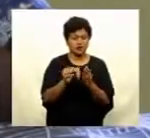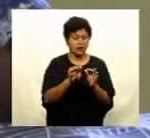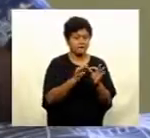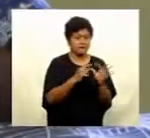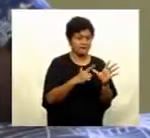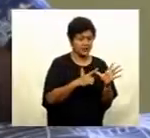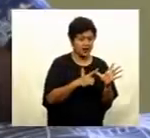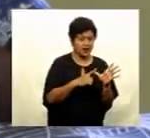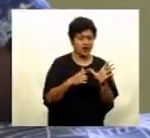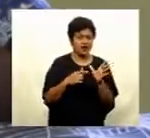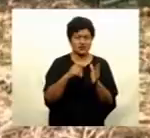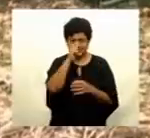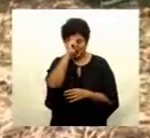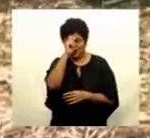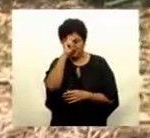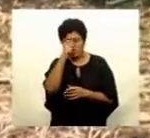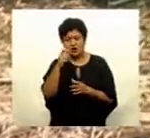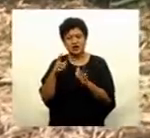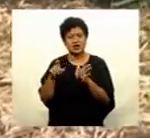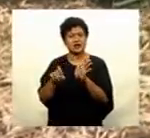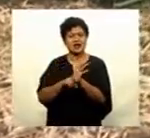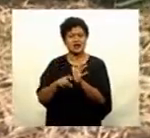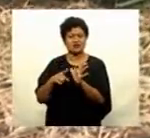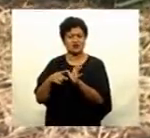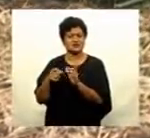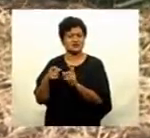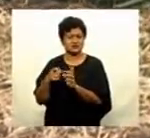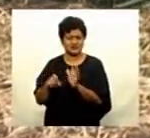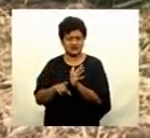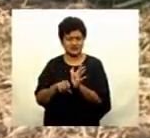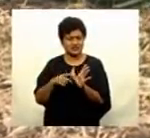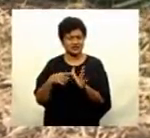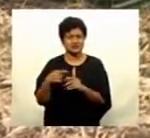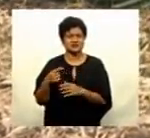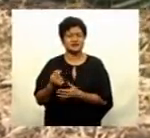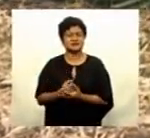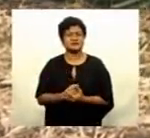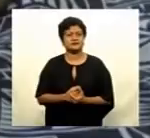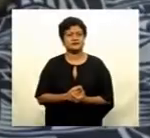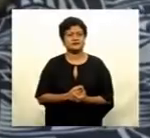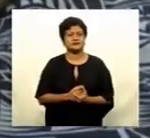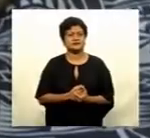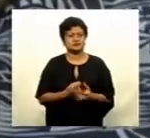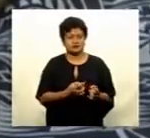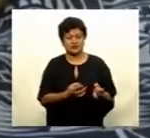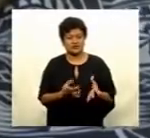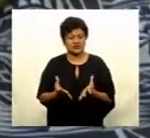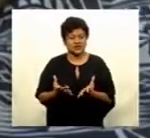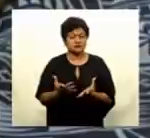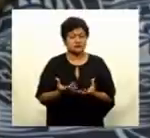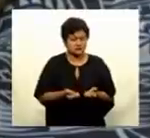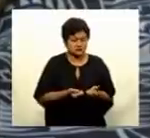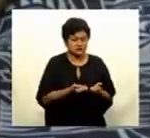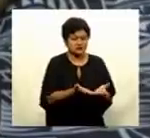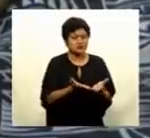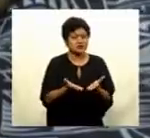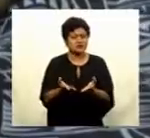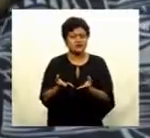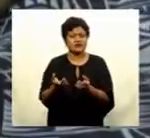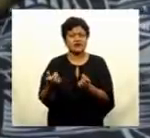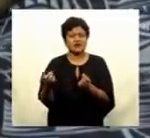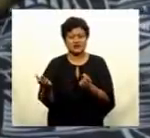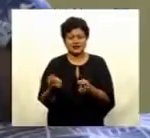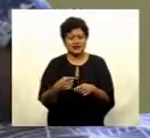and Reki-Reki, which will be started with this distribution of set of cane